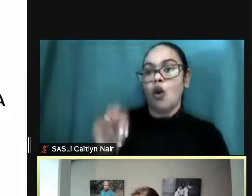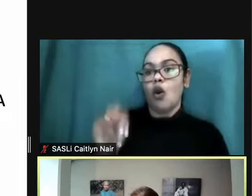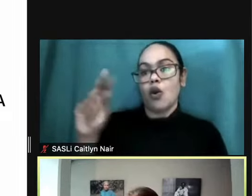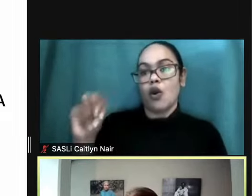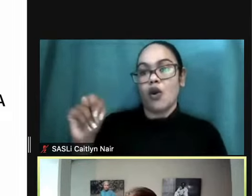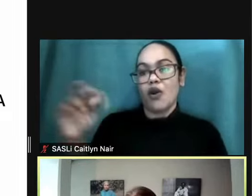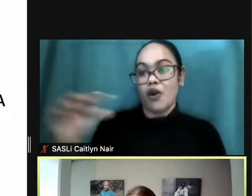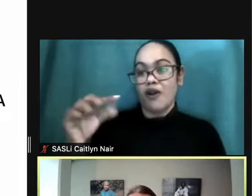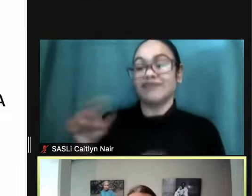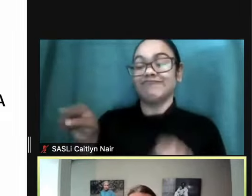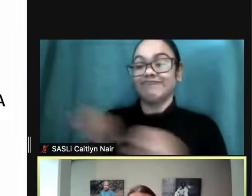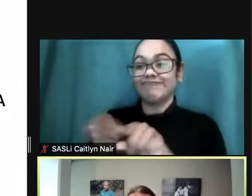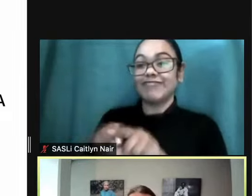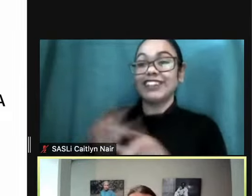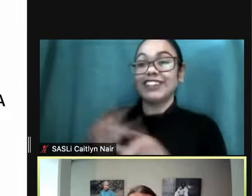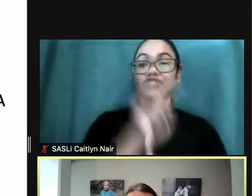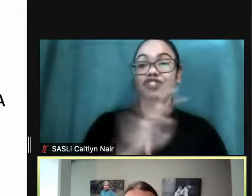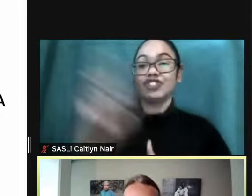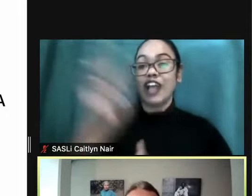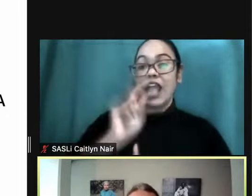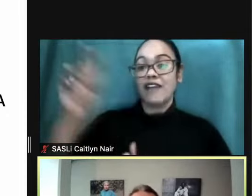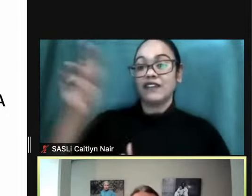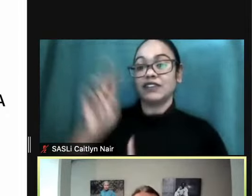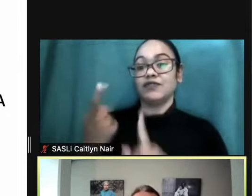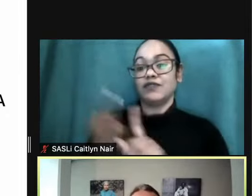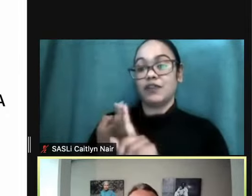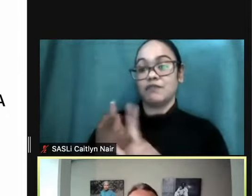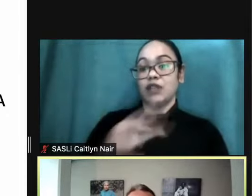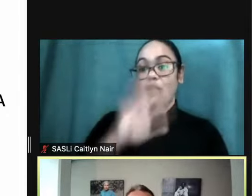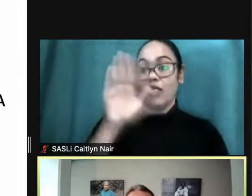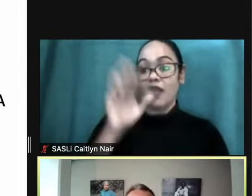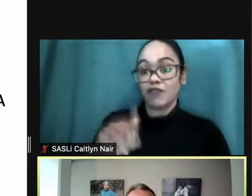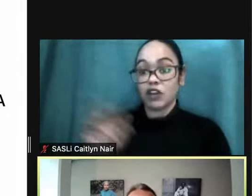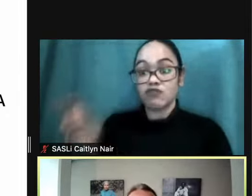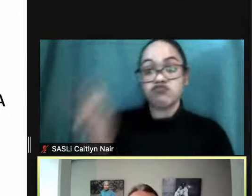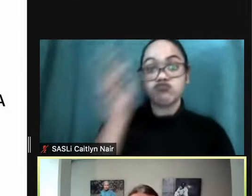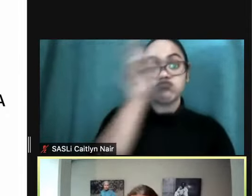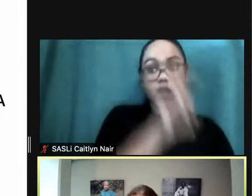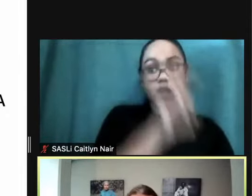good news, if there is any news on this variant, is that this variant, the